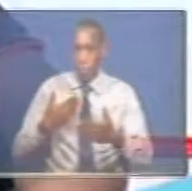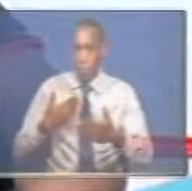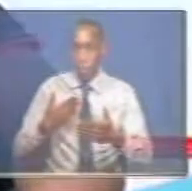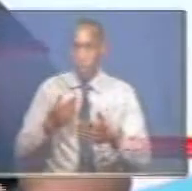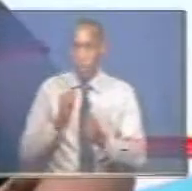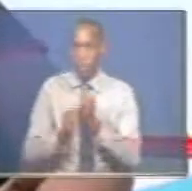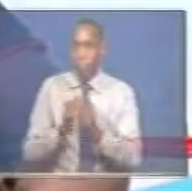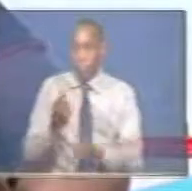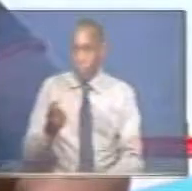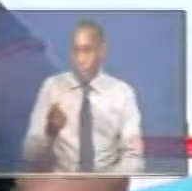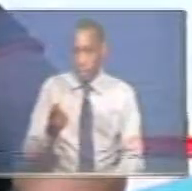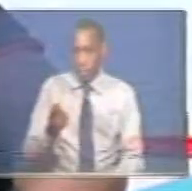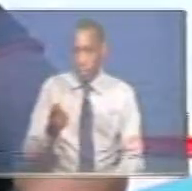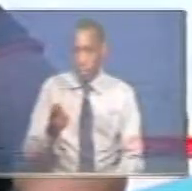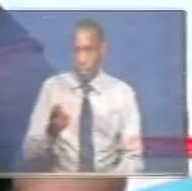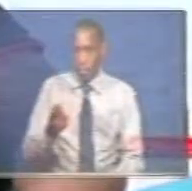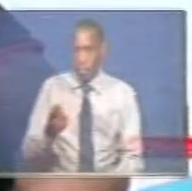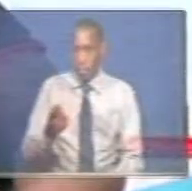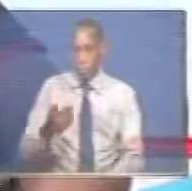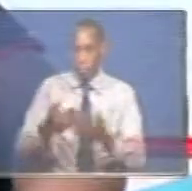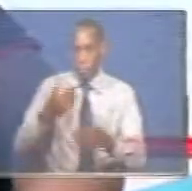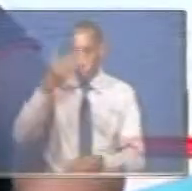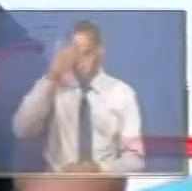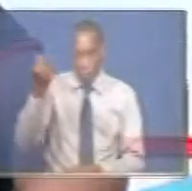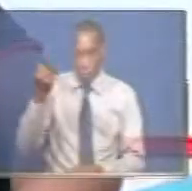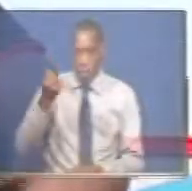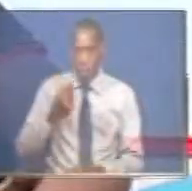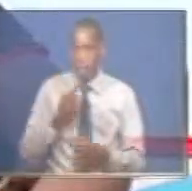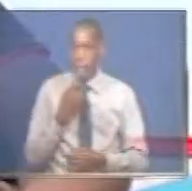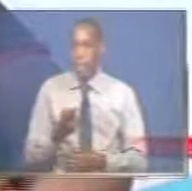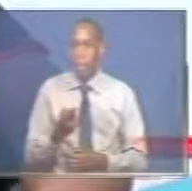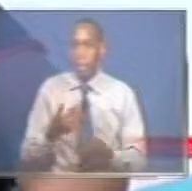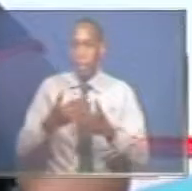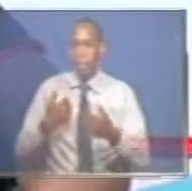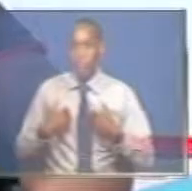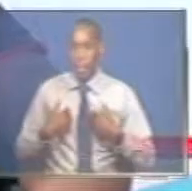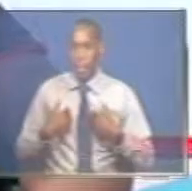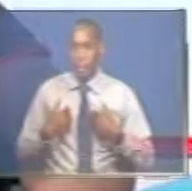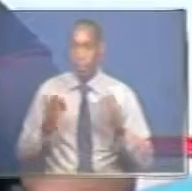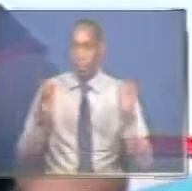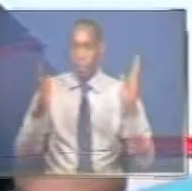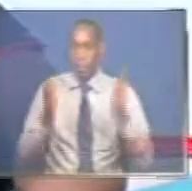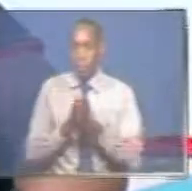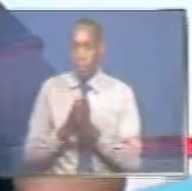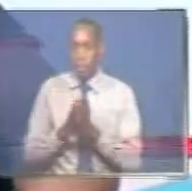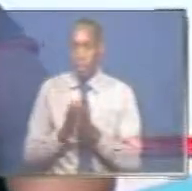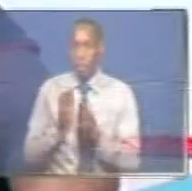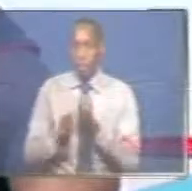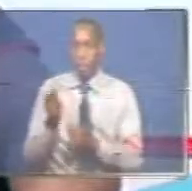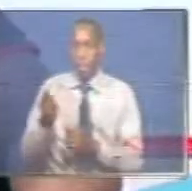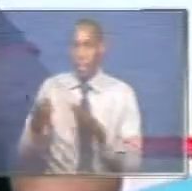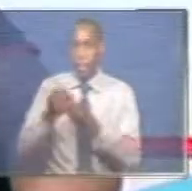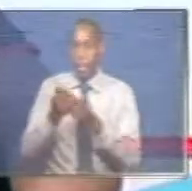for Pesa. But there, I forgot to mention, there are some events we had partnered with Sport Pesa, being a national partner. Okay.